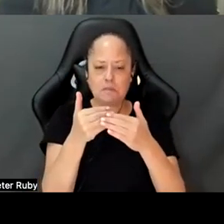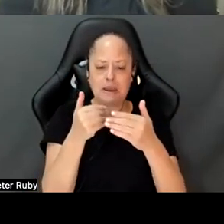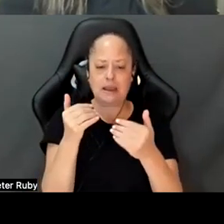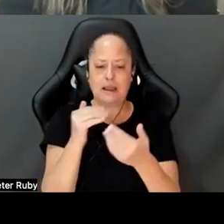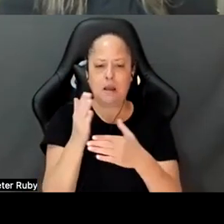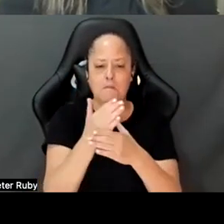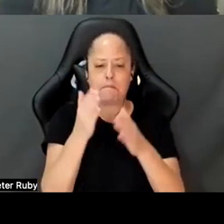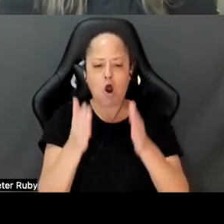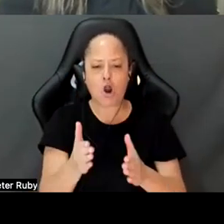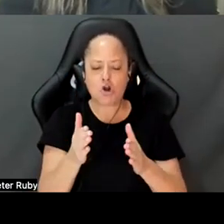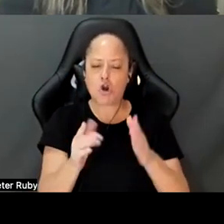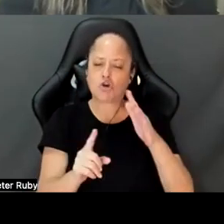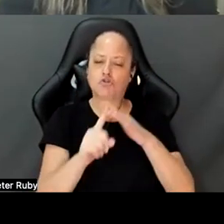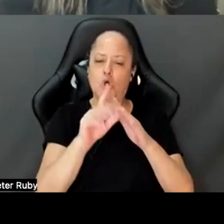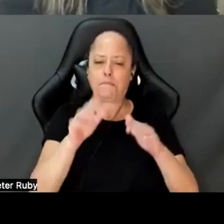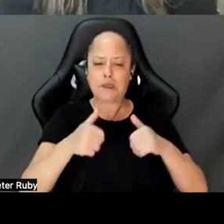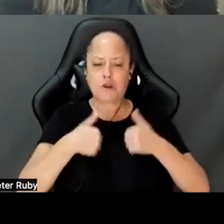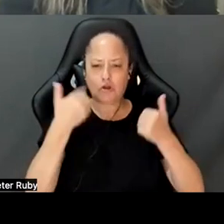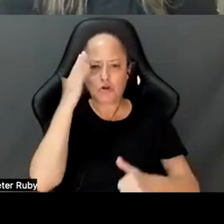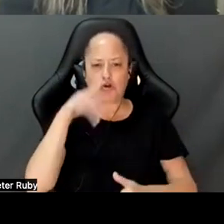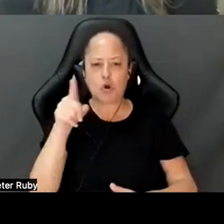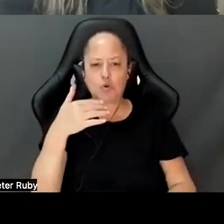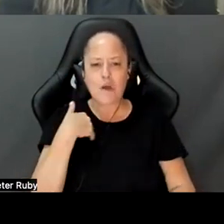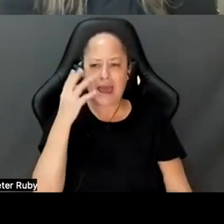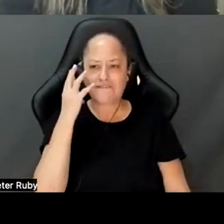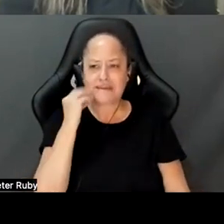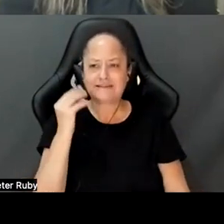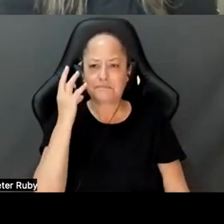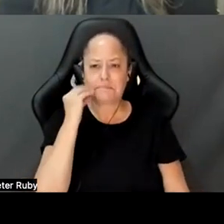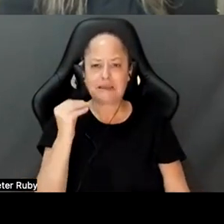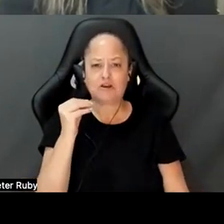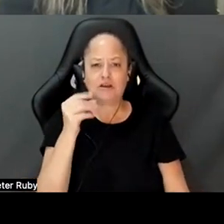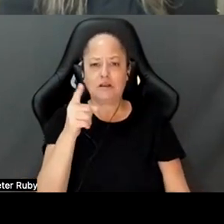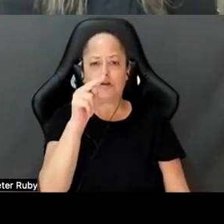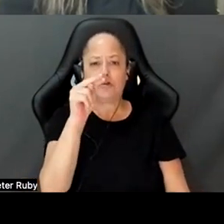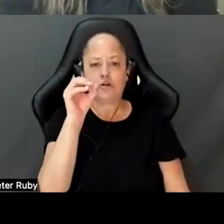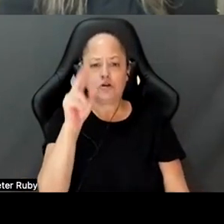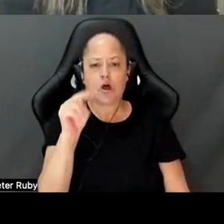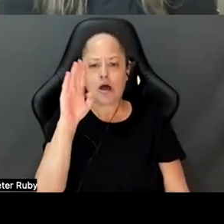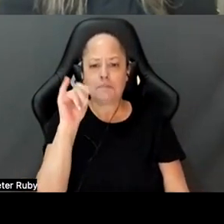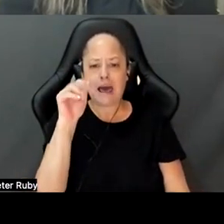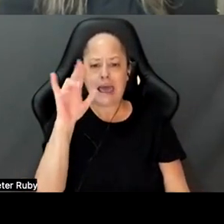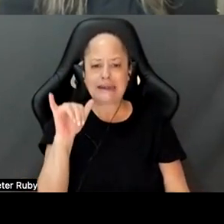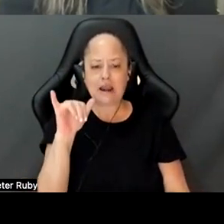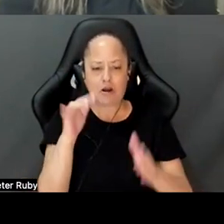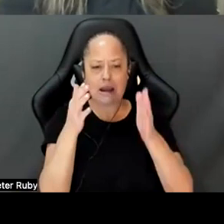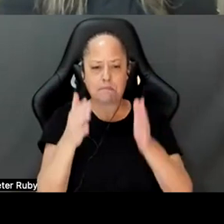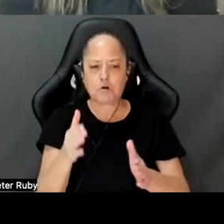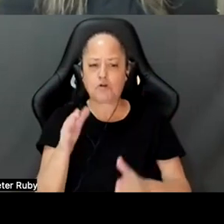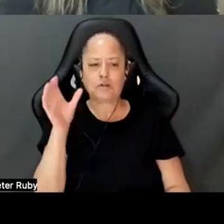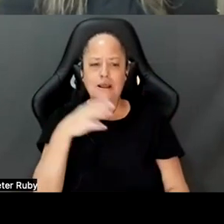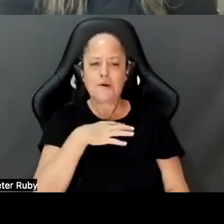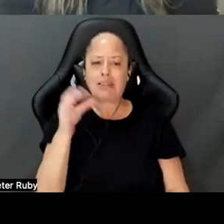your life? Because I know you also have the experience of being a non-binary person. So I would love to